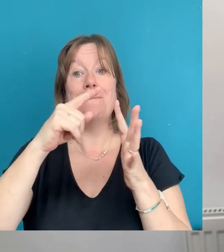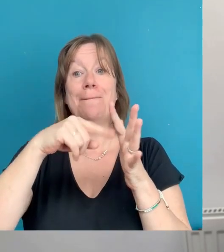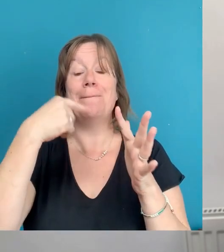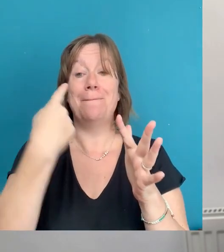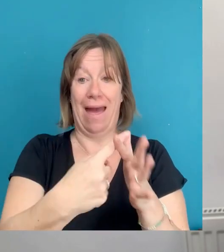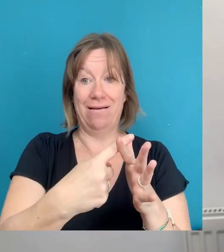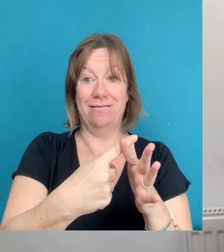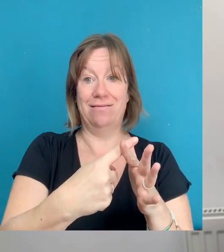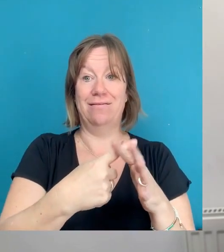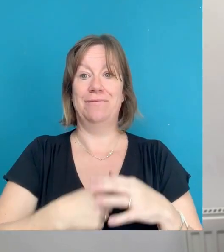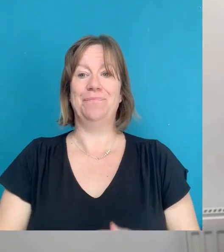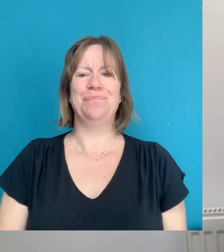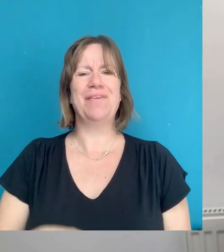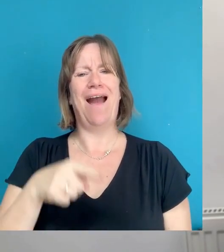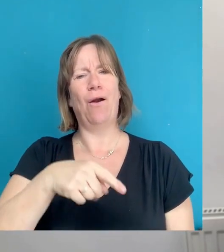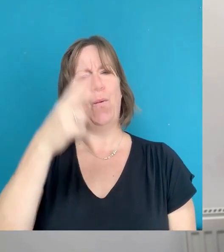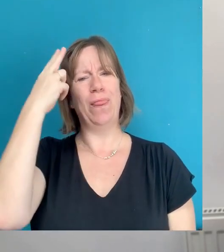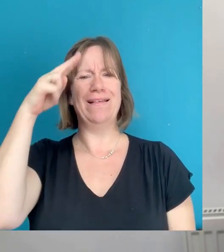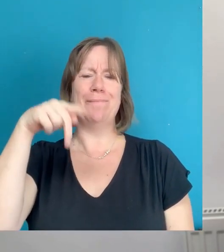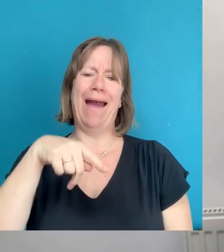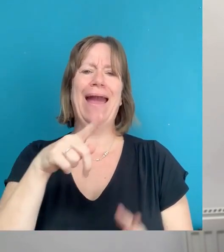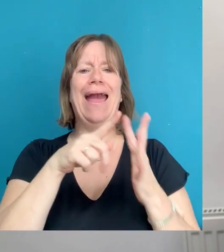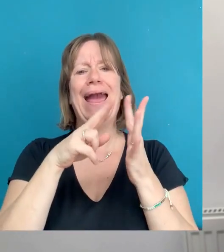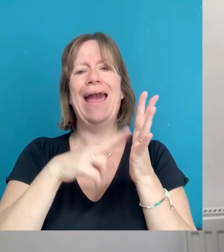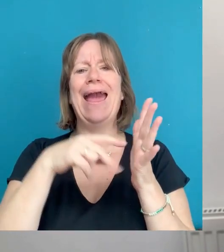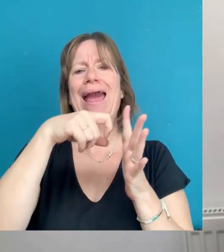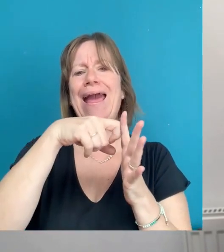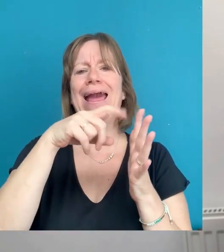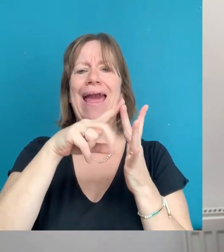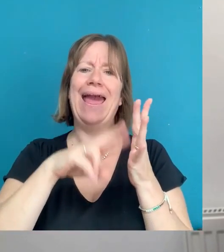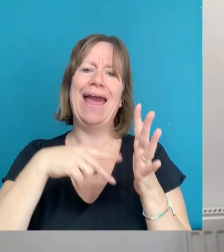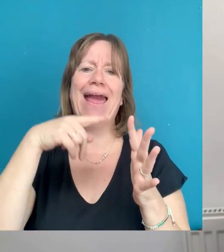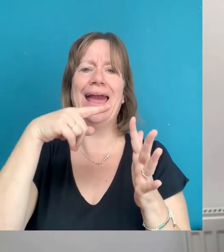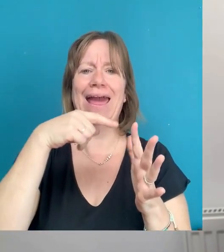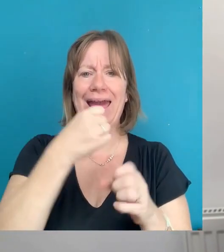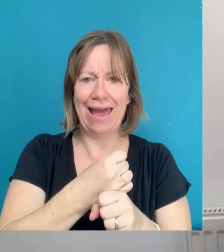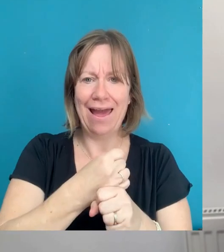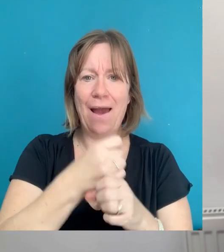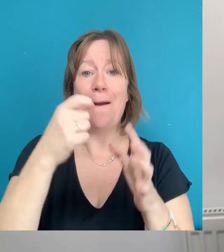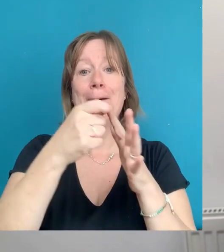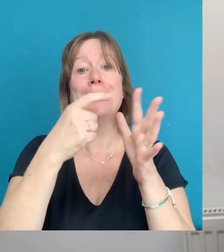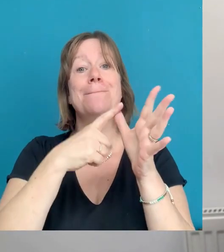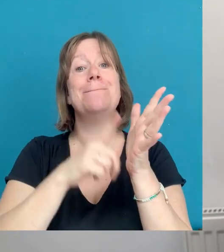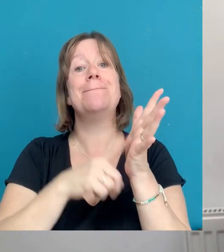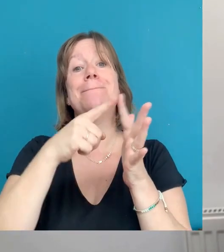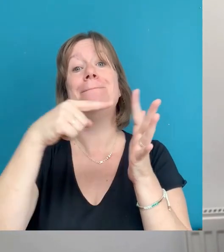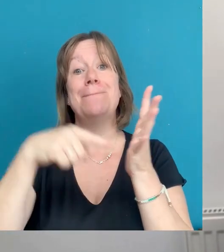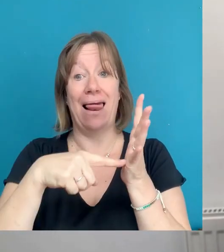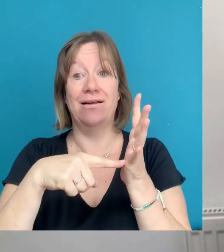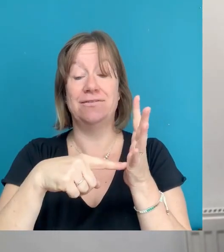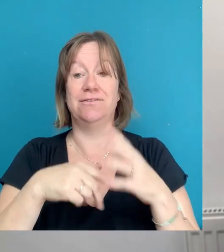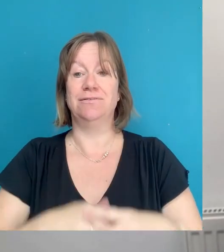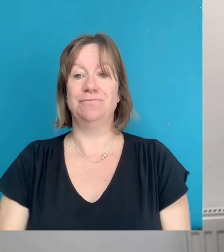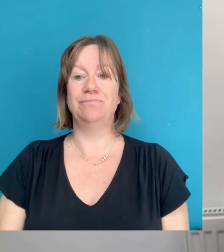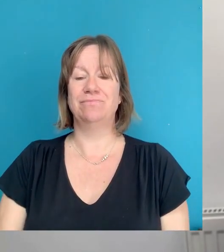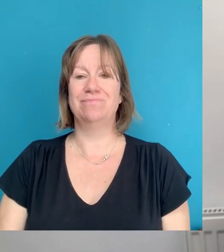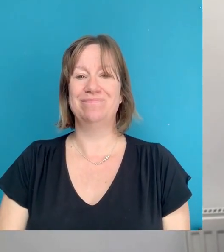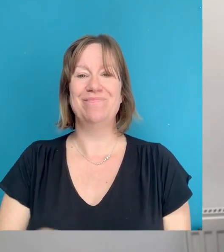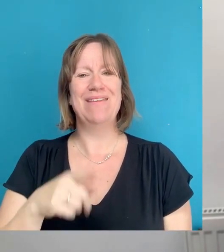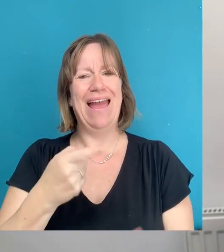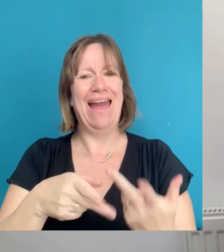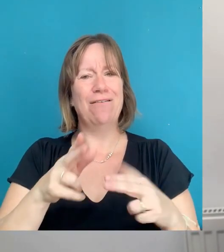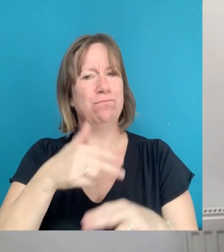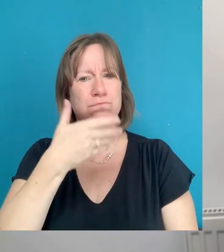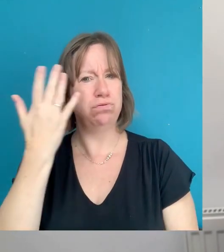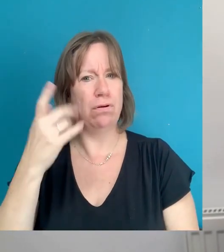and this is my kind of inking palette. So for rolling out all my inks. If you don't have Perspex, I